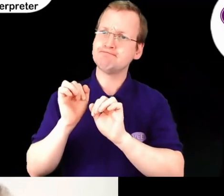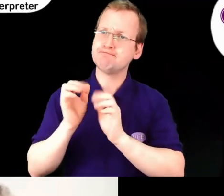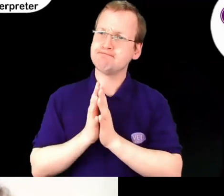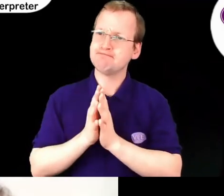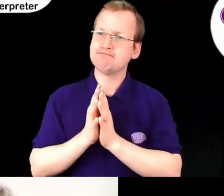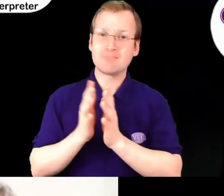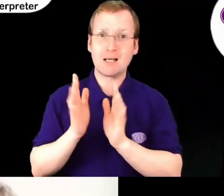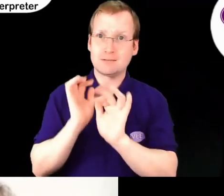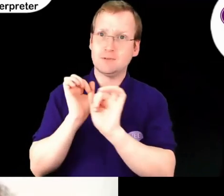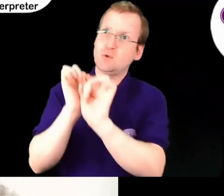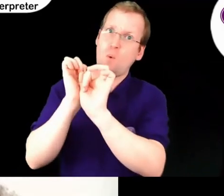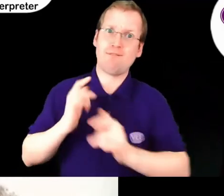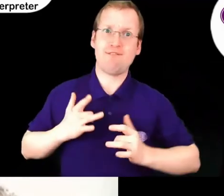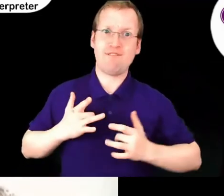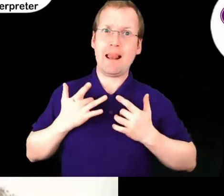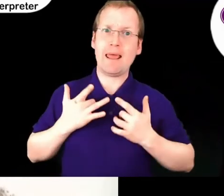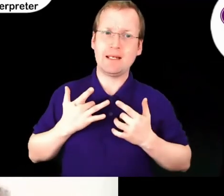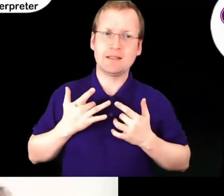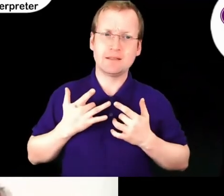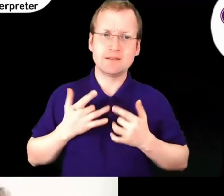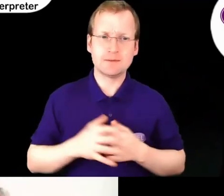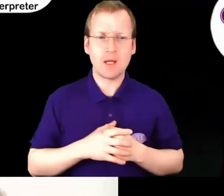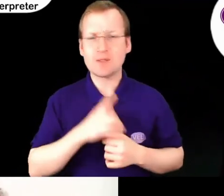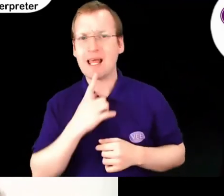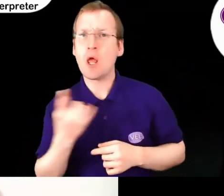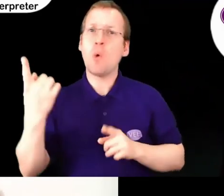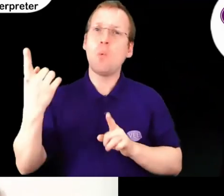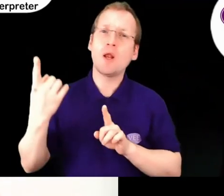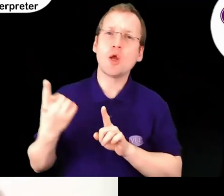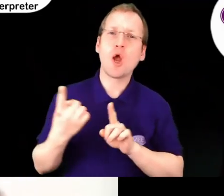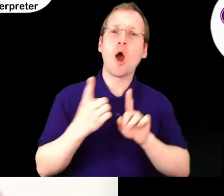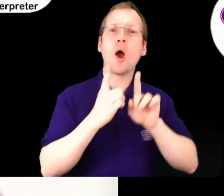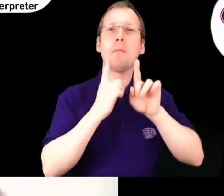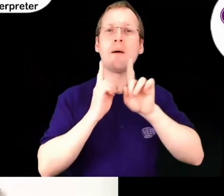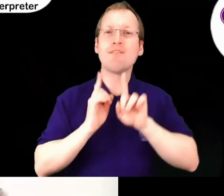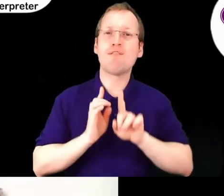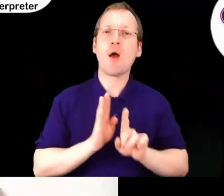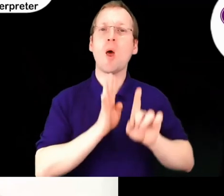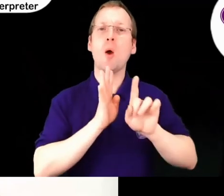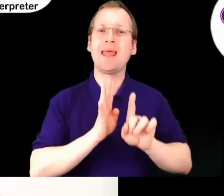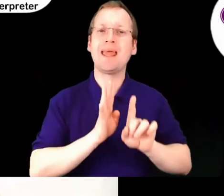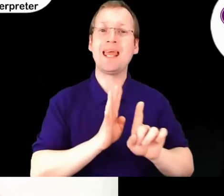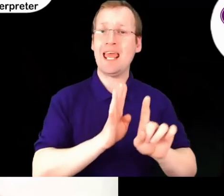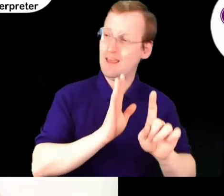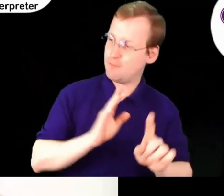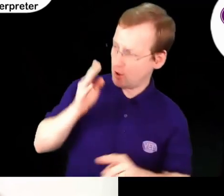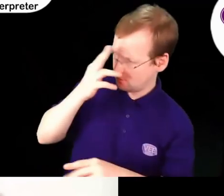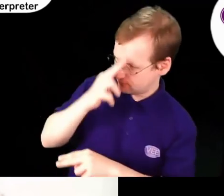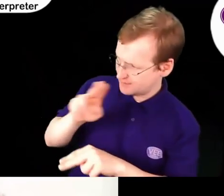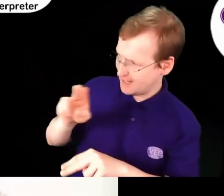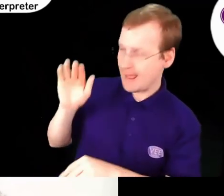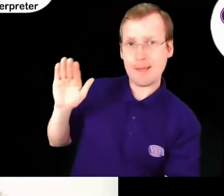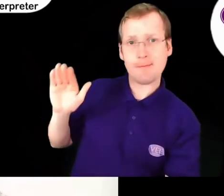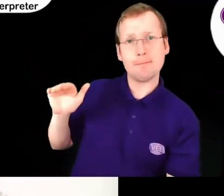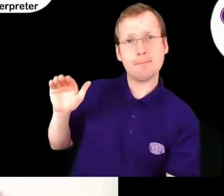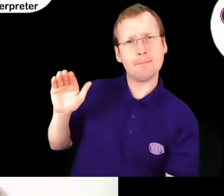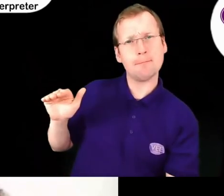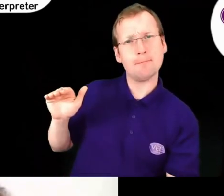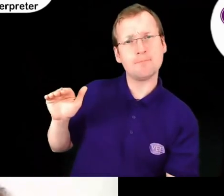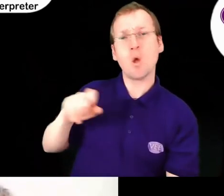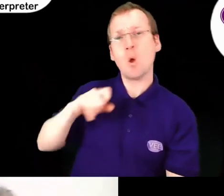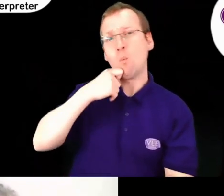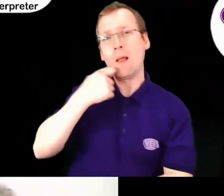as he felt it. So he would sing, "Will you come and follow me if I but call your name?